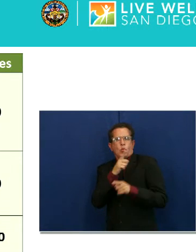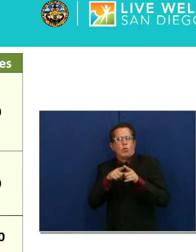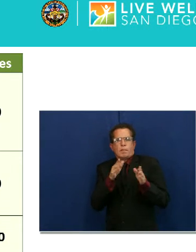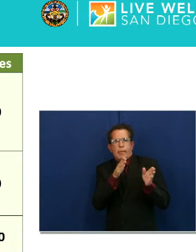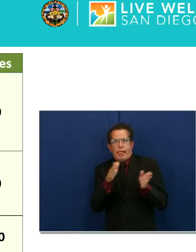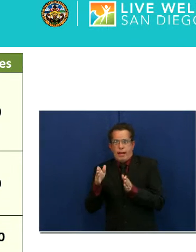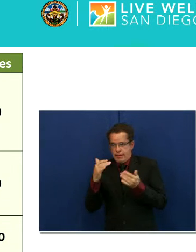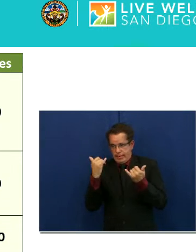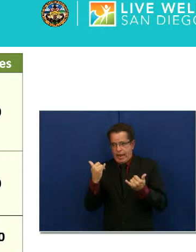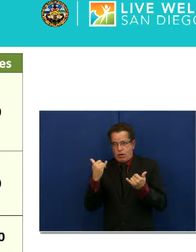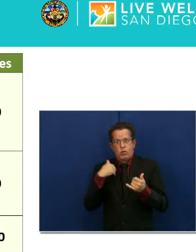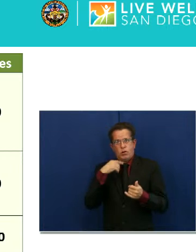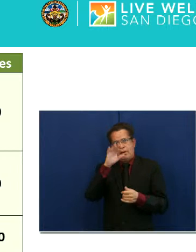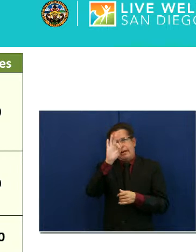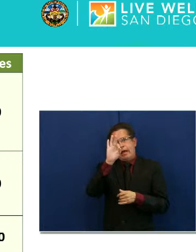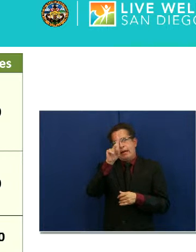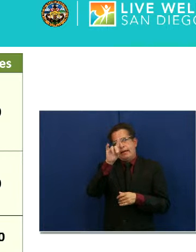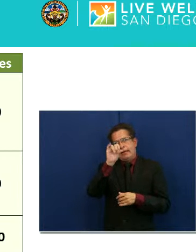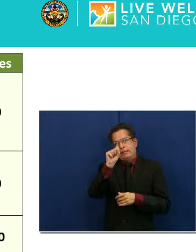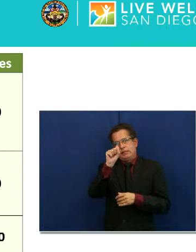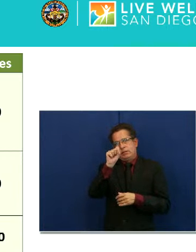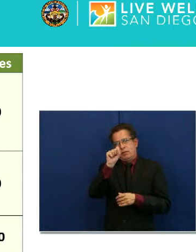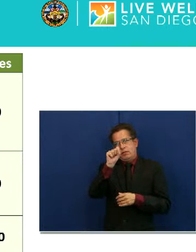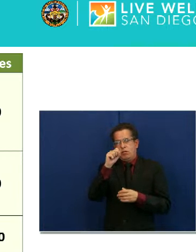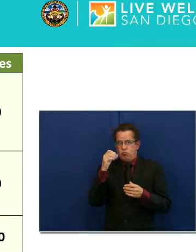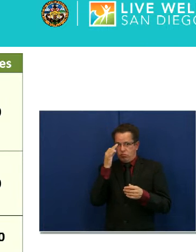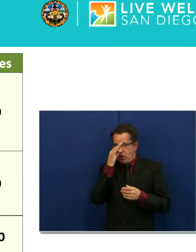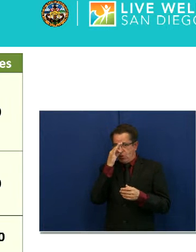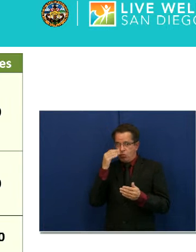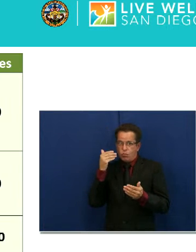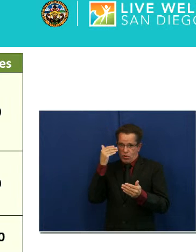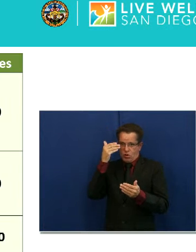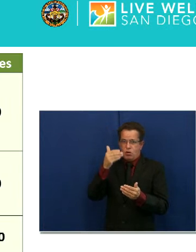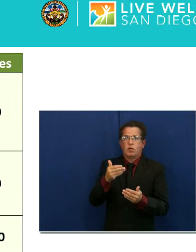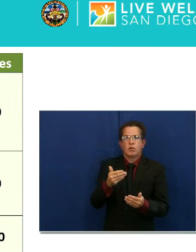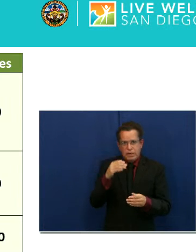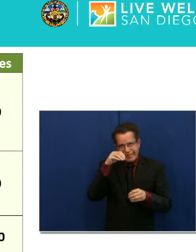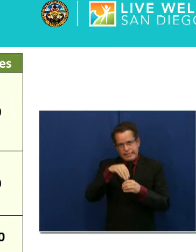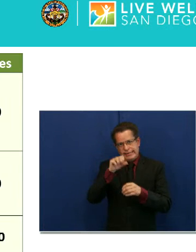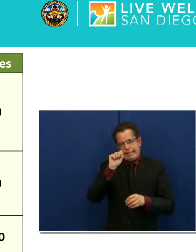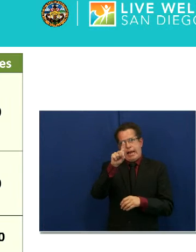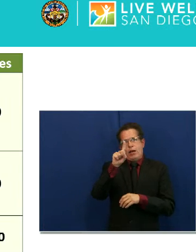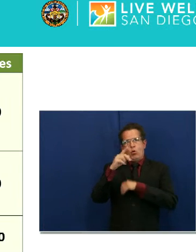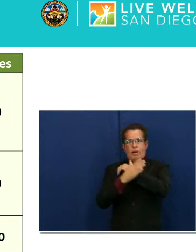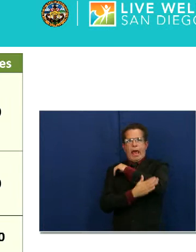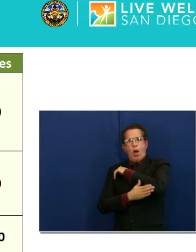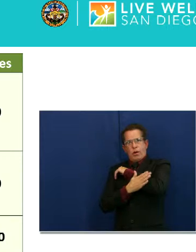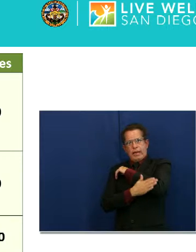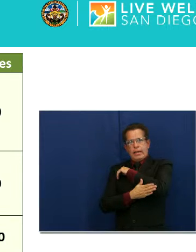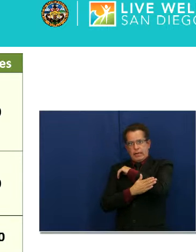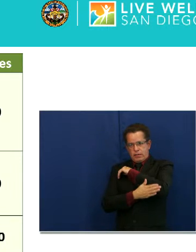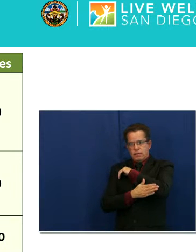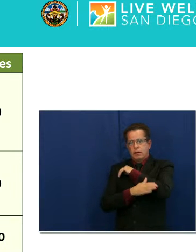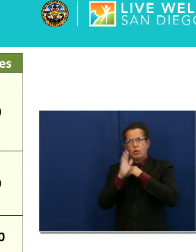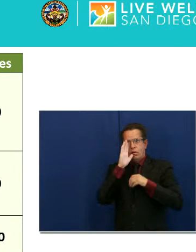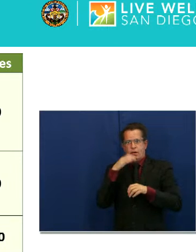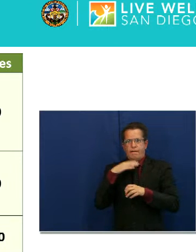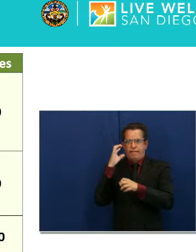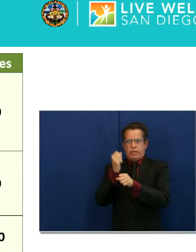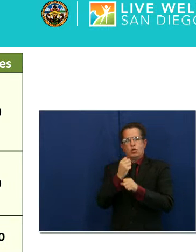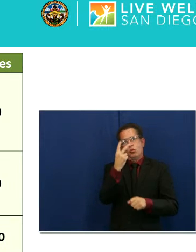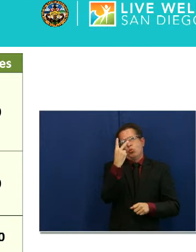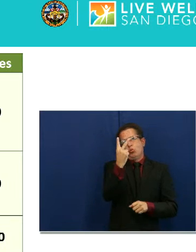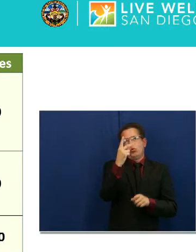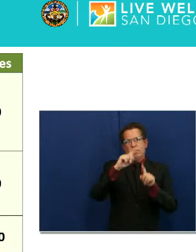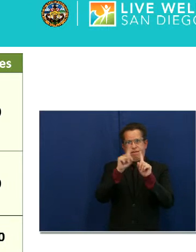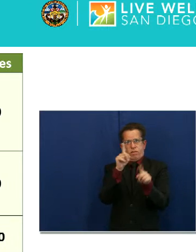9 days out from receiving our first vaccines in San Diego County. There are 2 vaccines that now